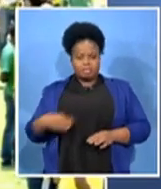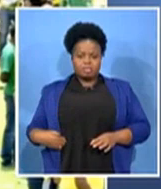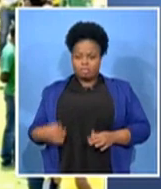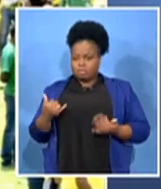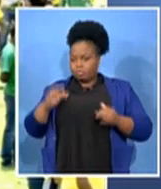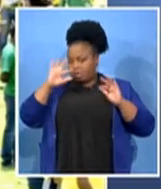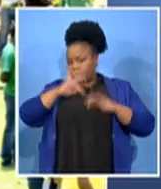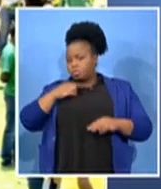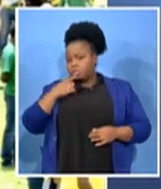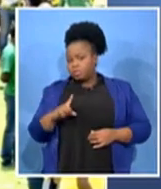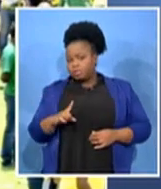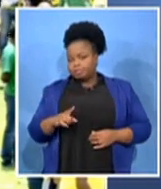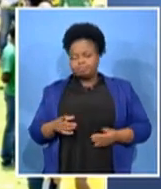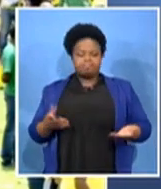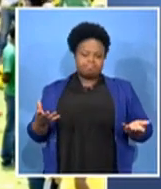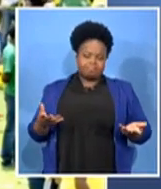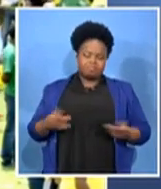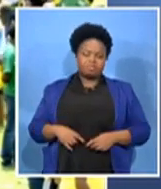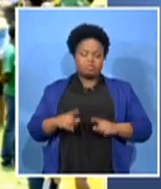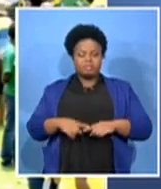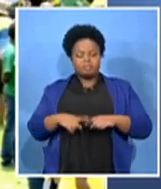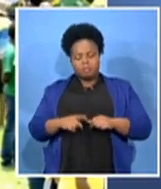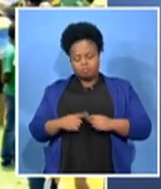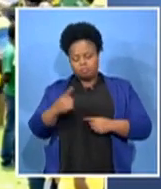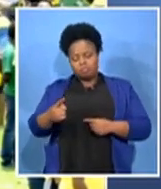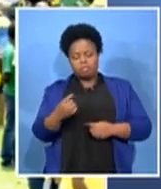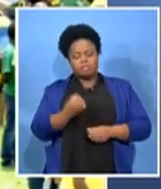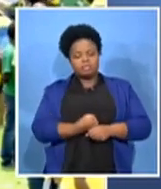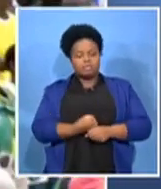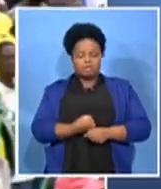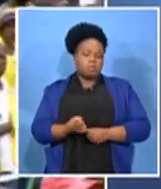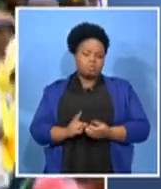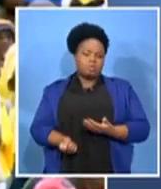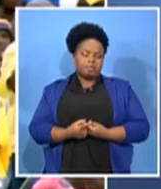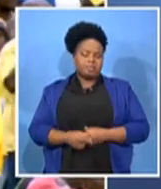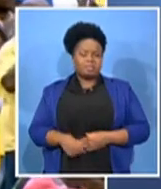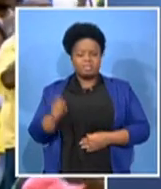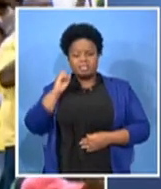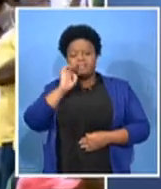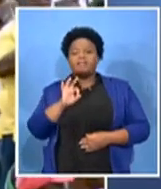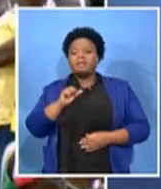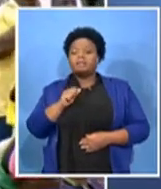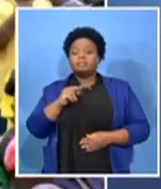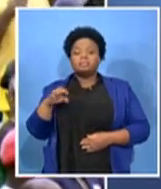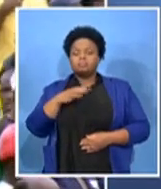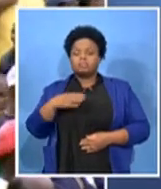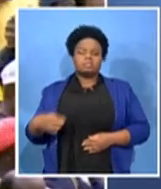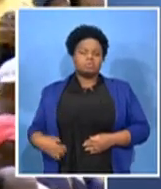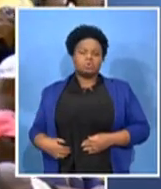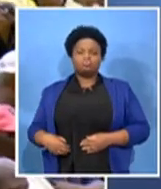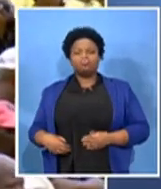stage for the year ahead. If the ANC president is seen to be perhaps vacillating on certain